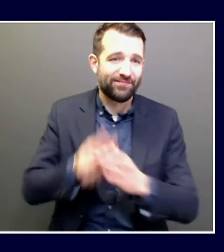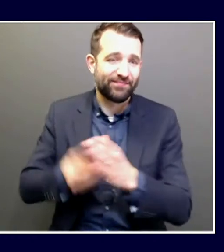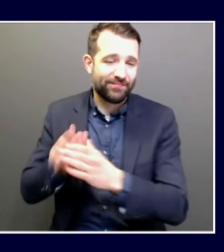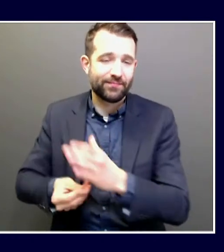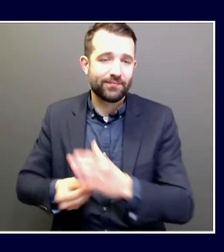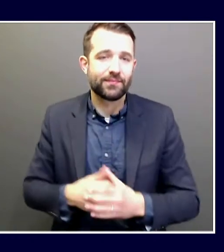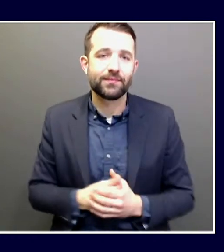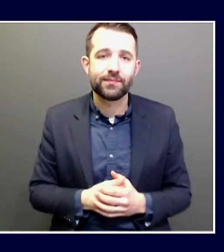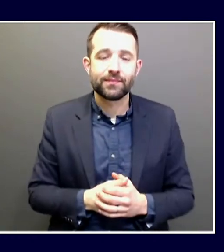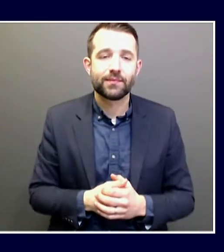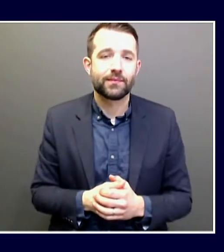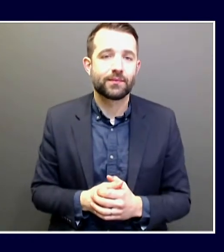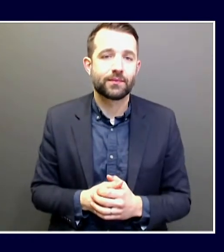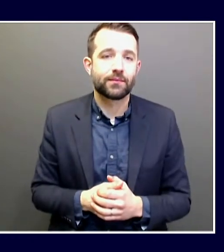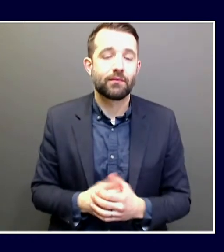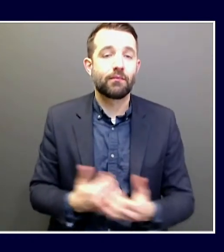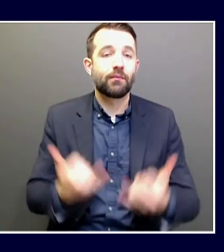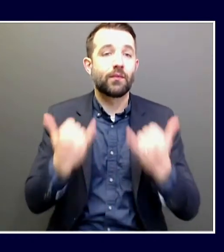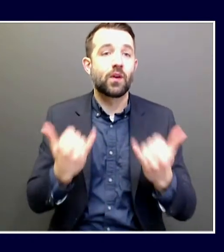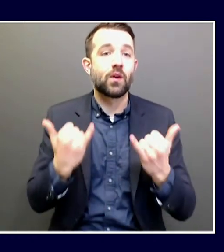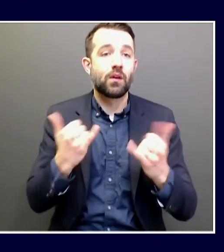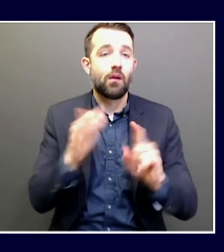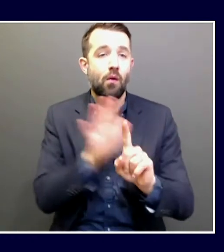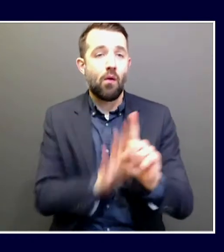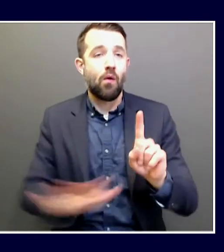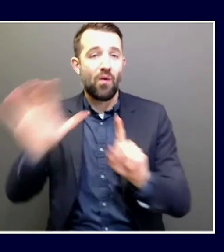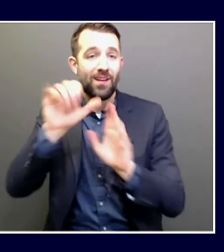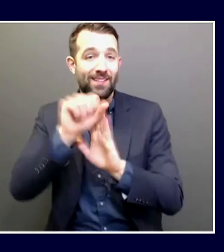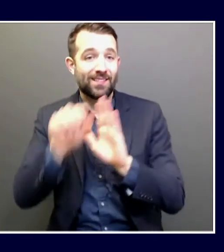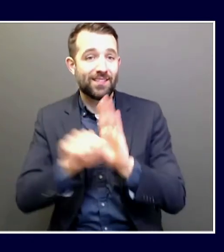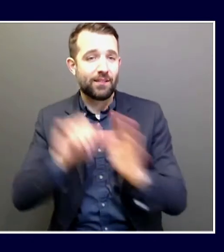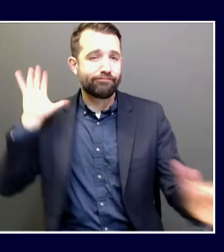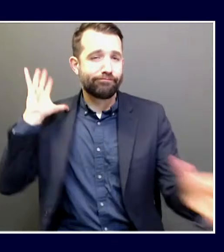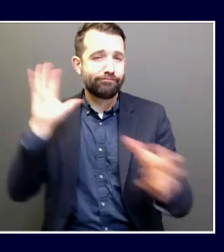Right now, across the state, Maine CDC has recorded